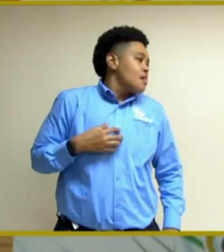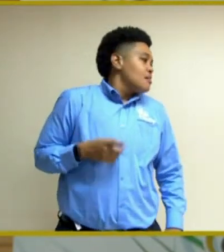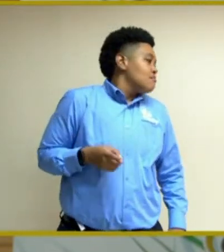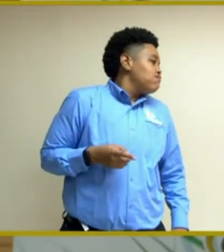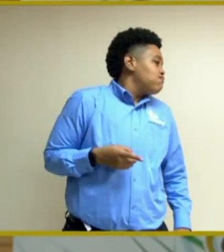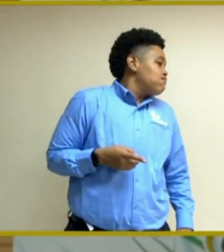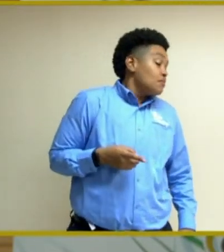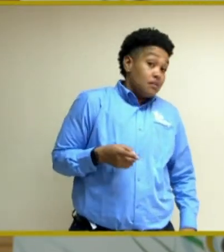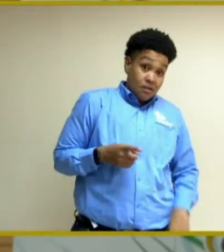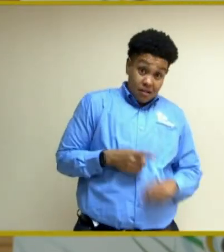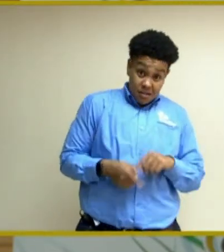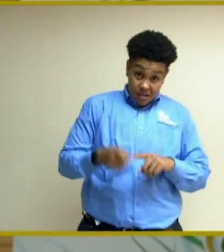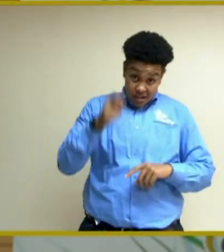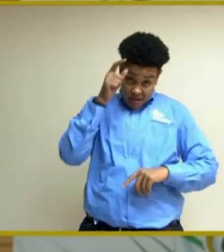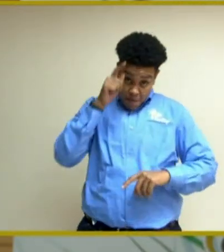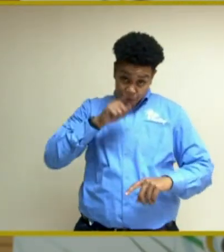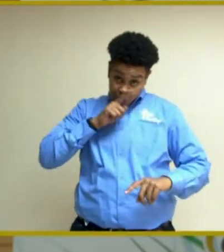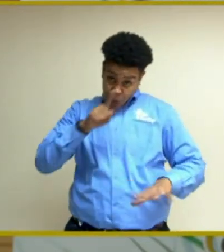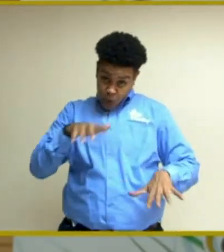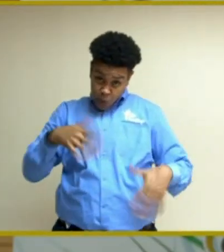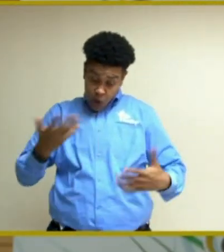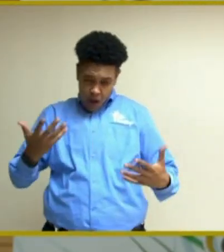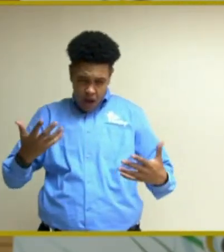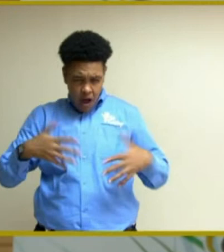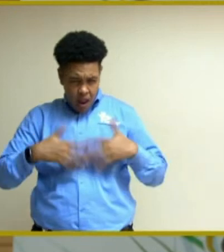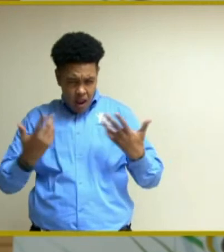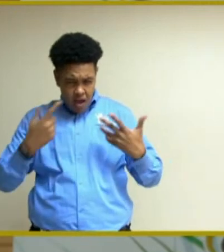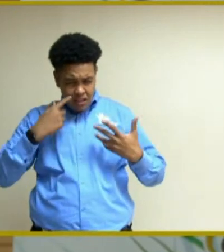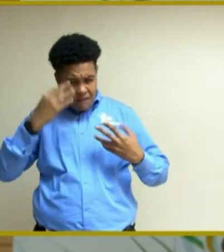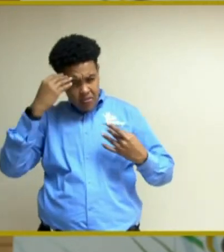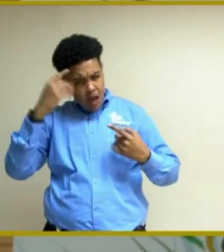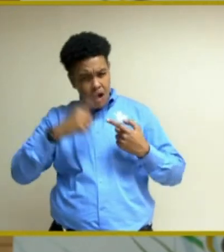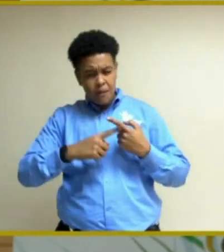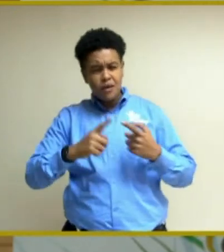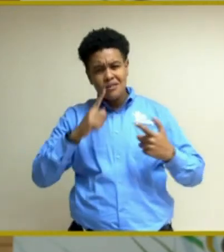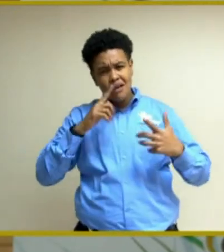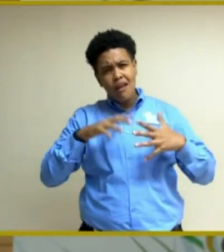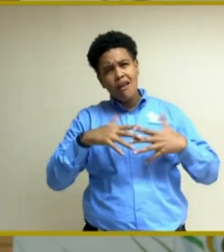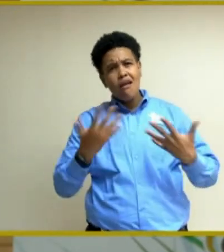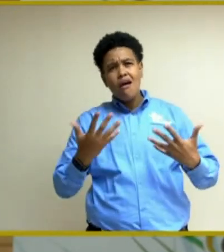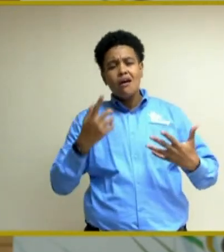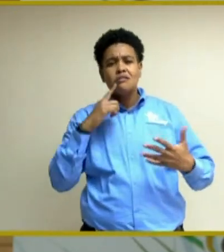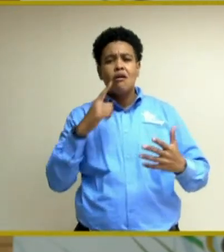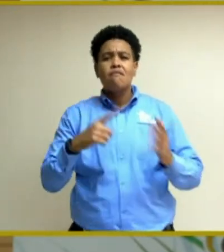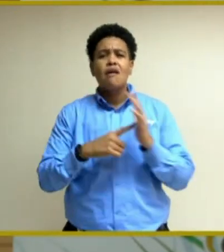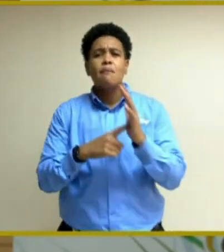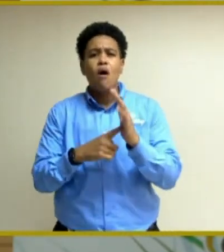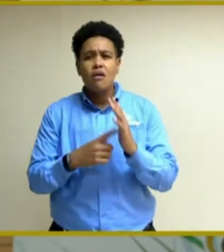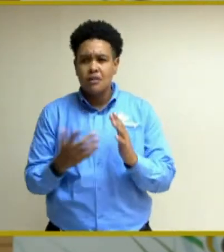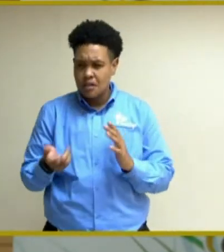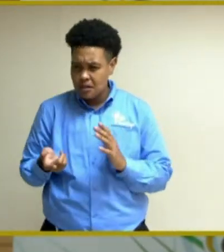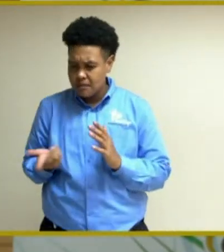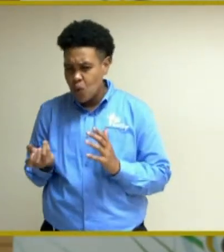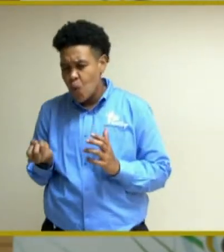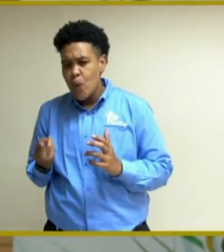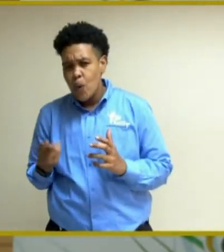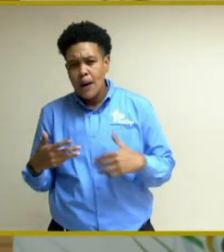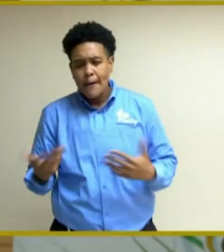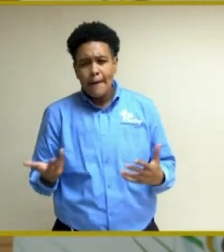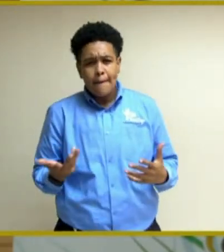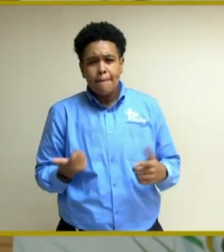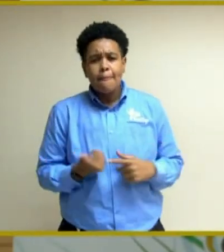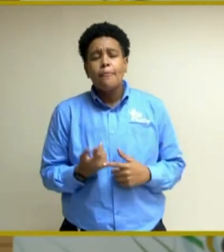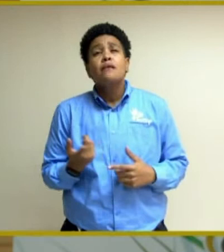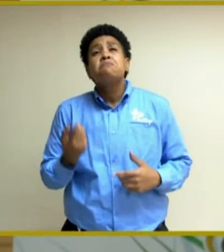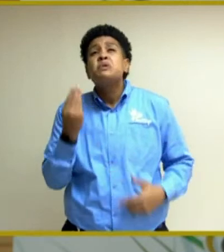is that there is a lot of thought and a lot of modeling, or one